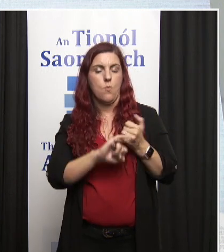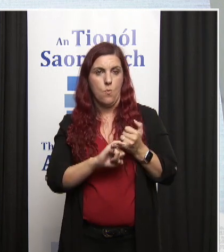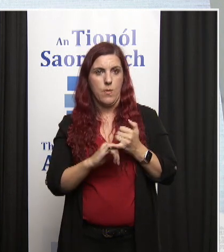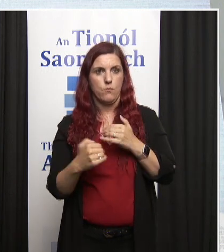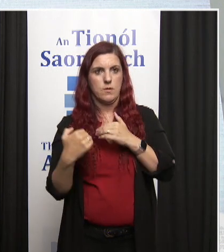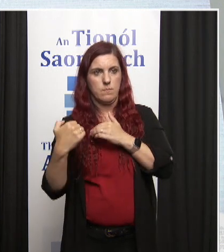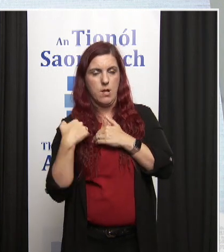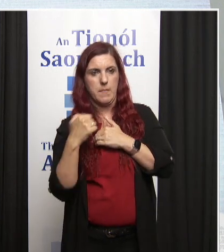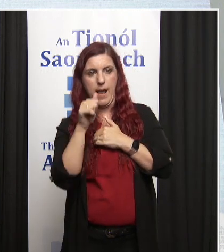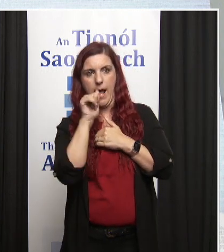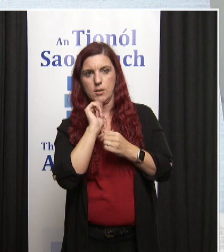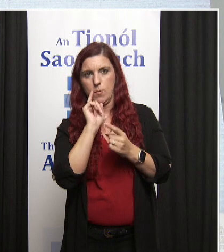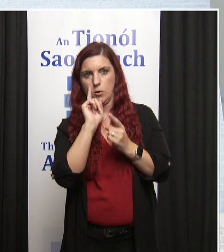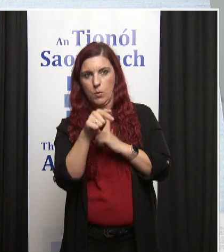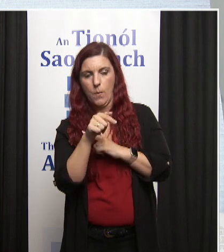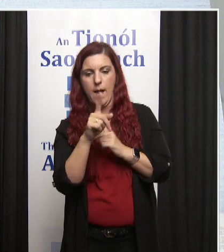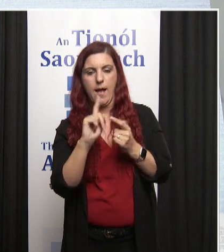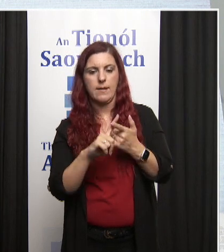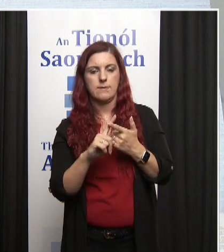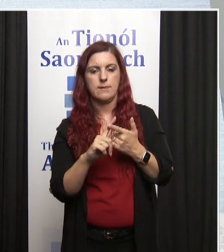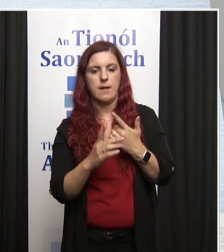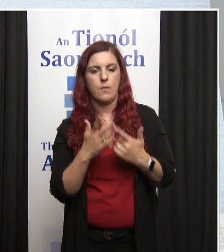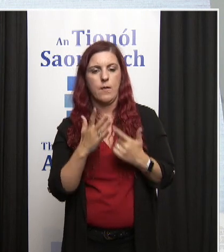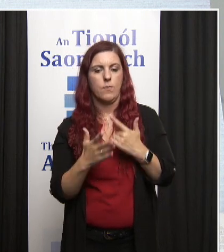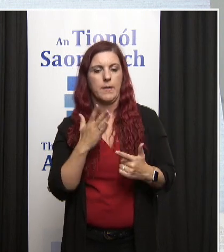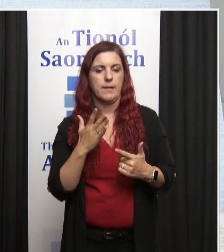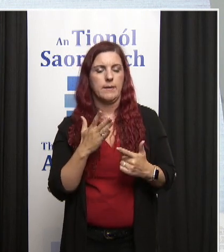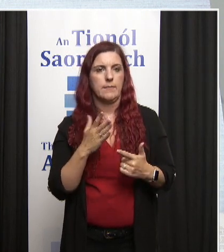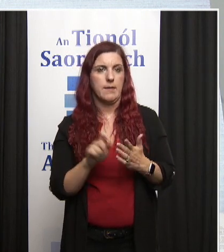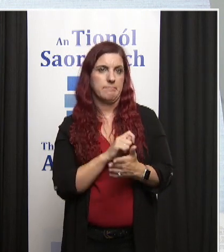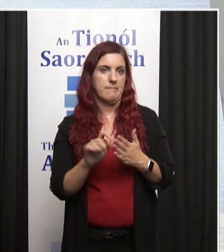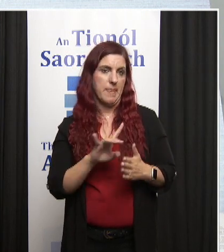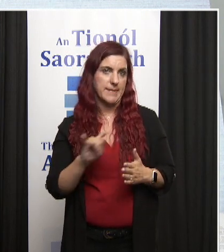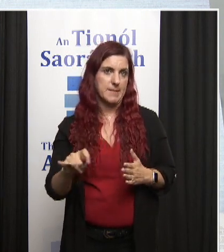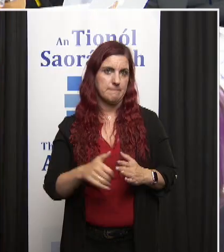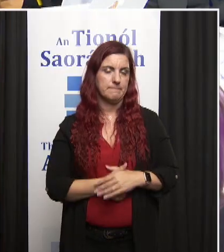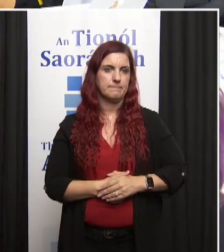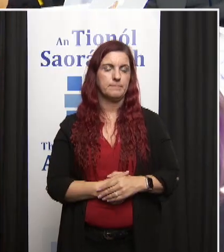and how he can proceed. That's us.